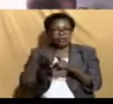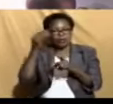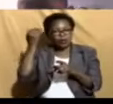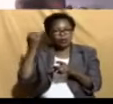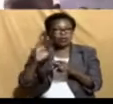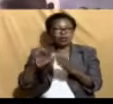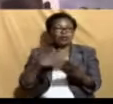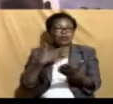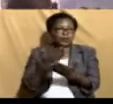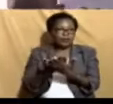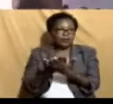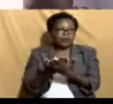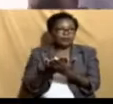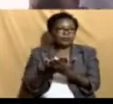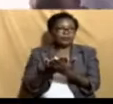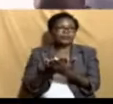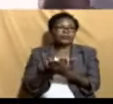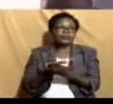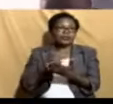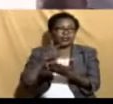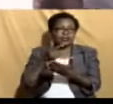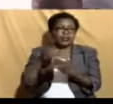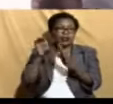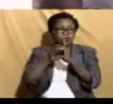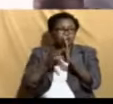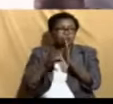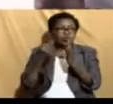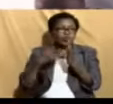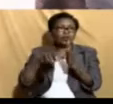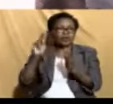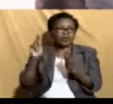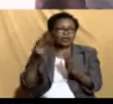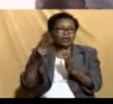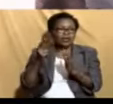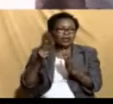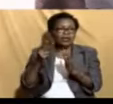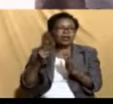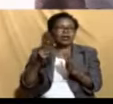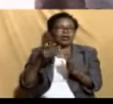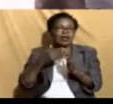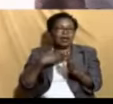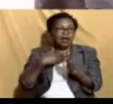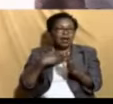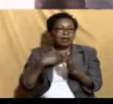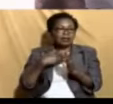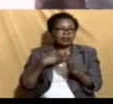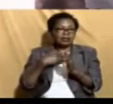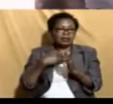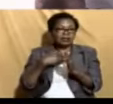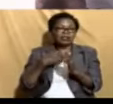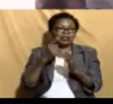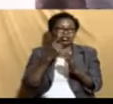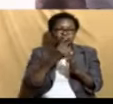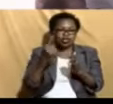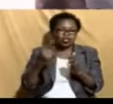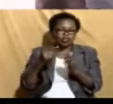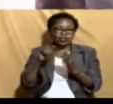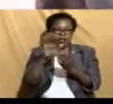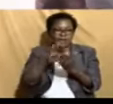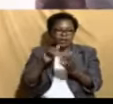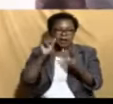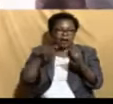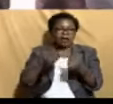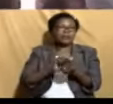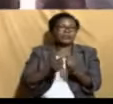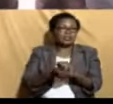Appeal have held unequivocally that the Constitution of Kenya has no eternity clauses and that every clause is amendable. To